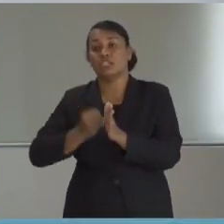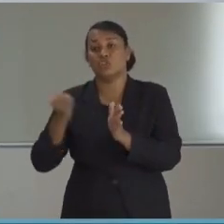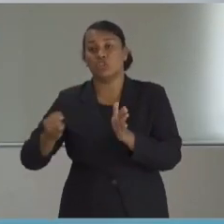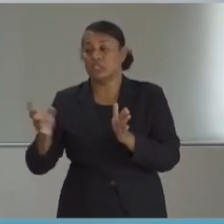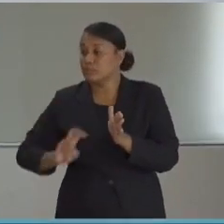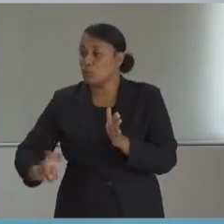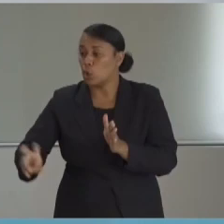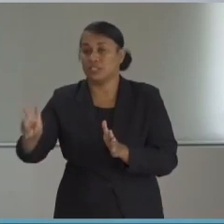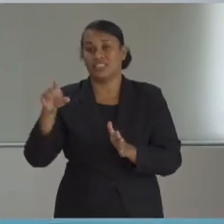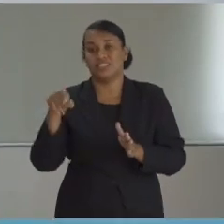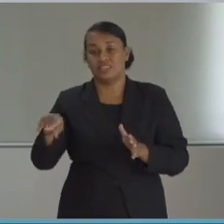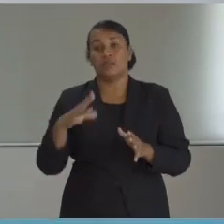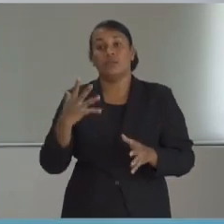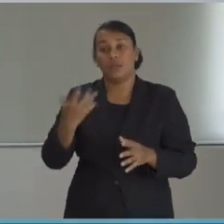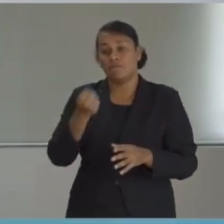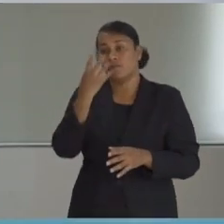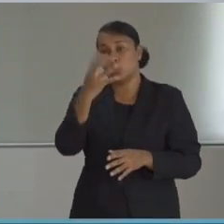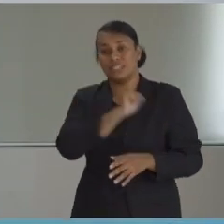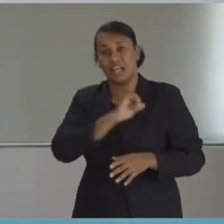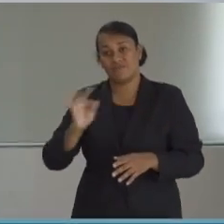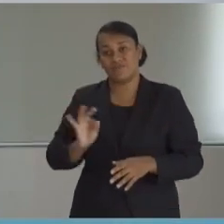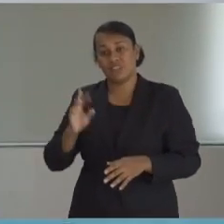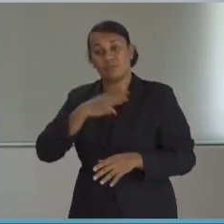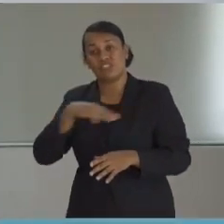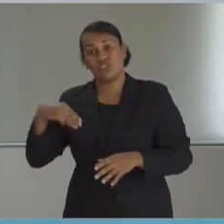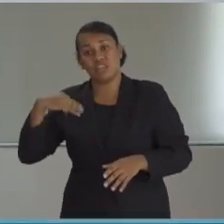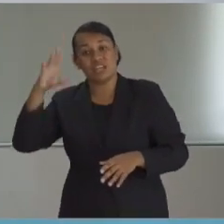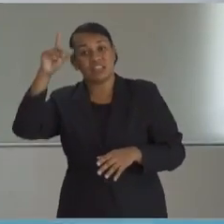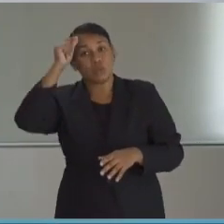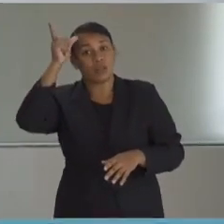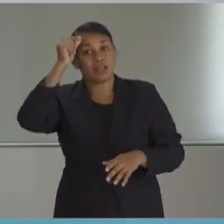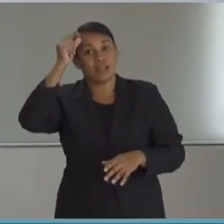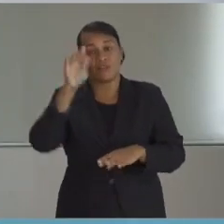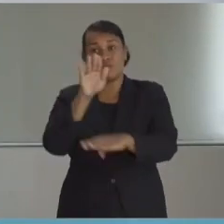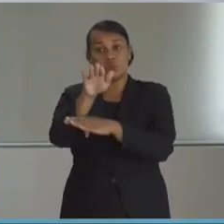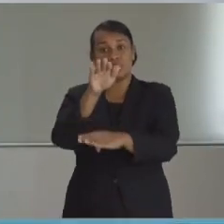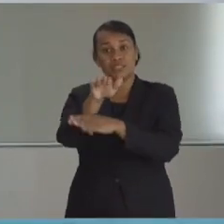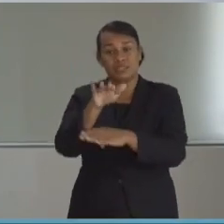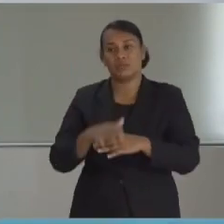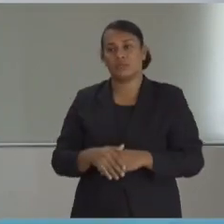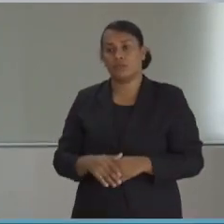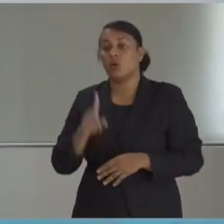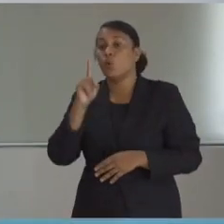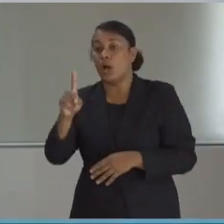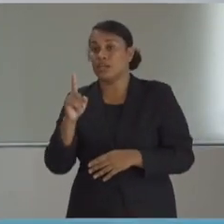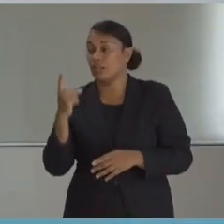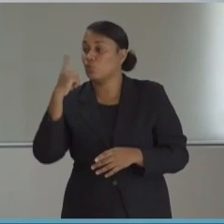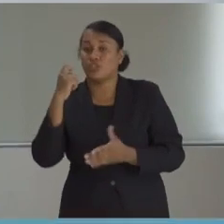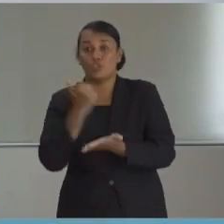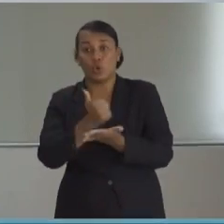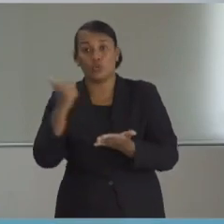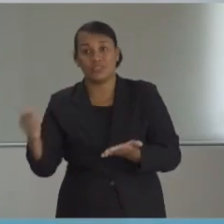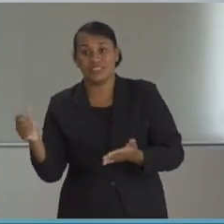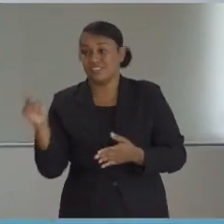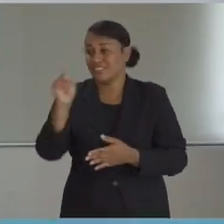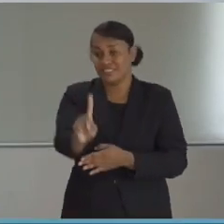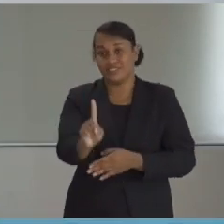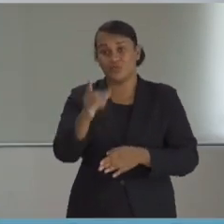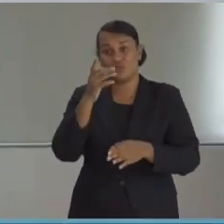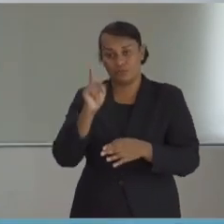4 from the Ministry of Itoke Affairs, 1 from Water Authority Fiji, 1 from TFL, 5 from the